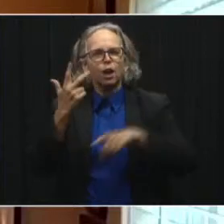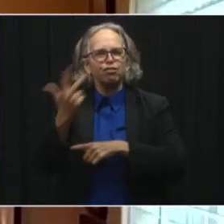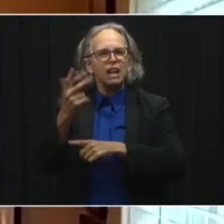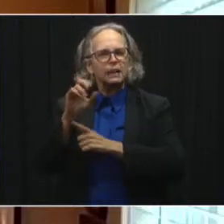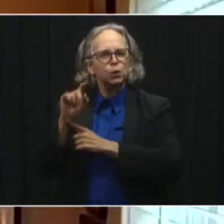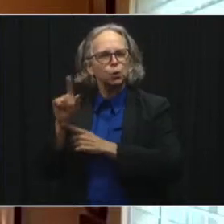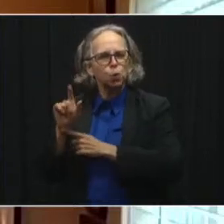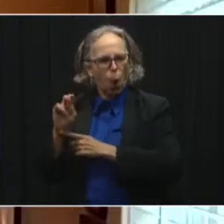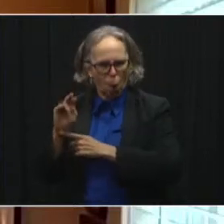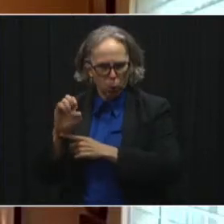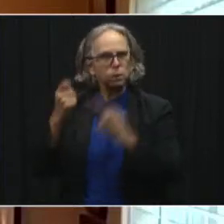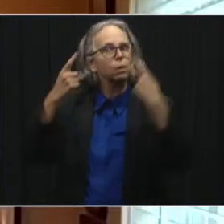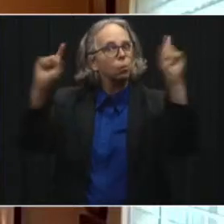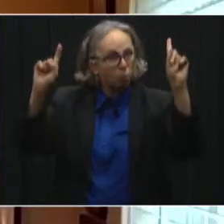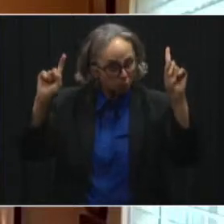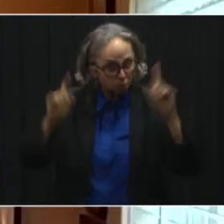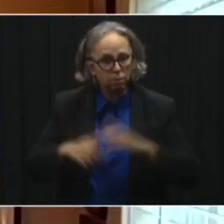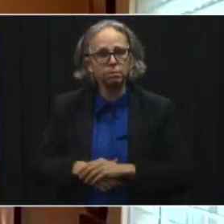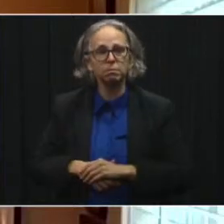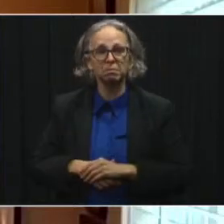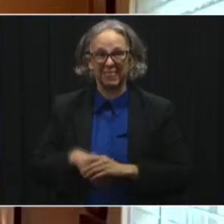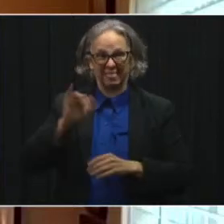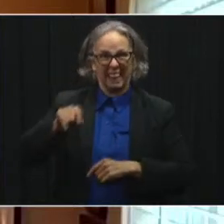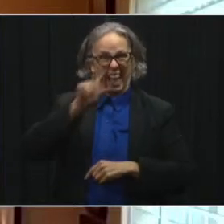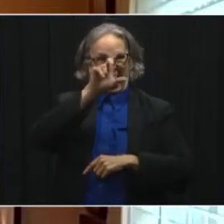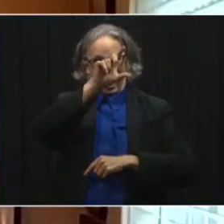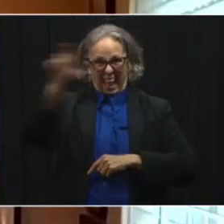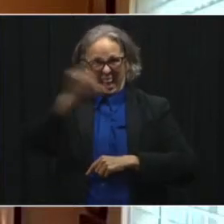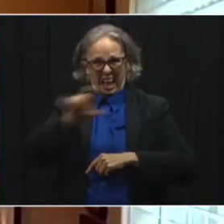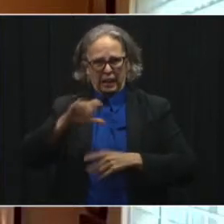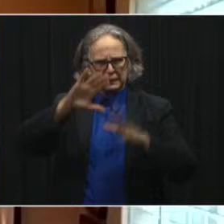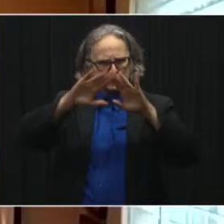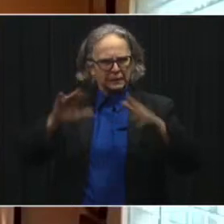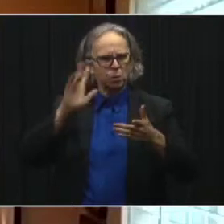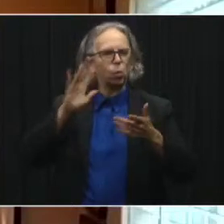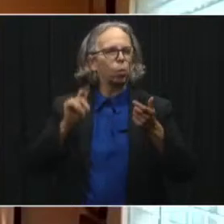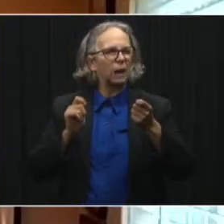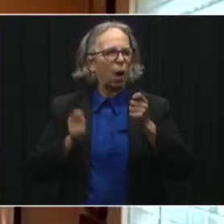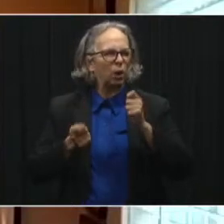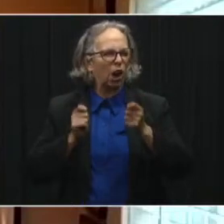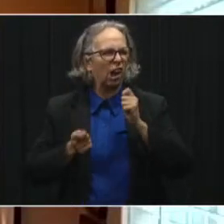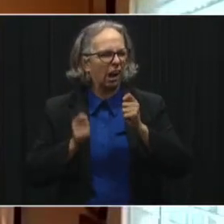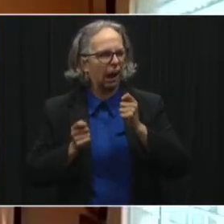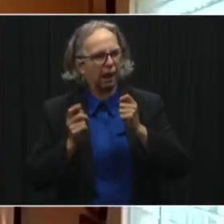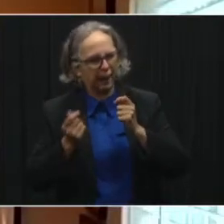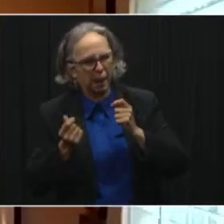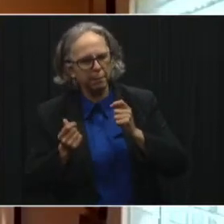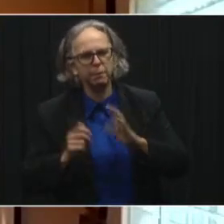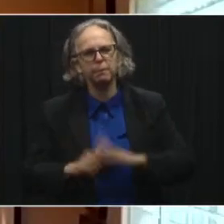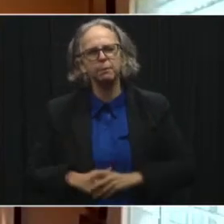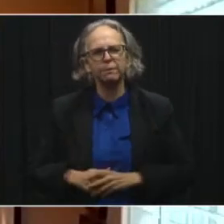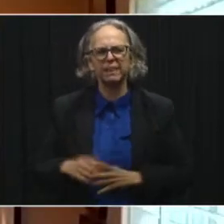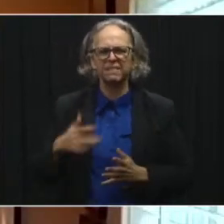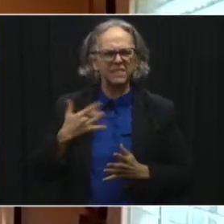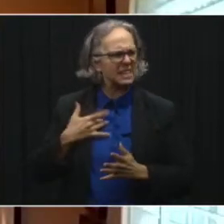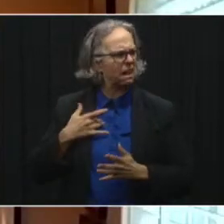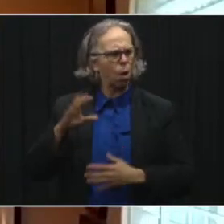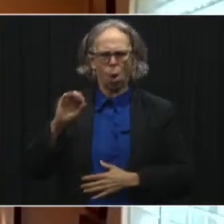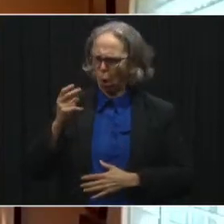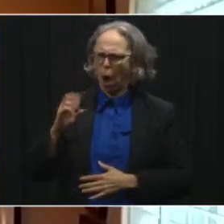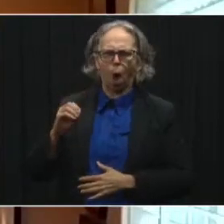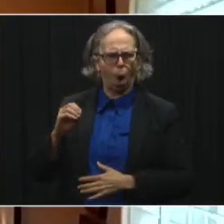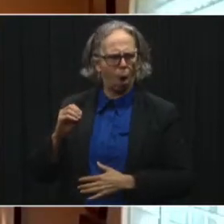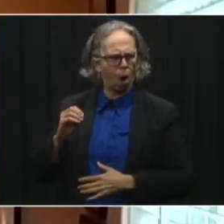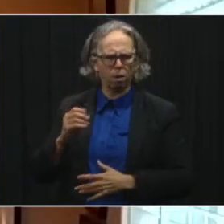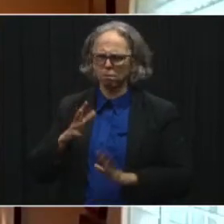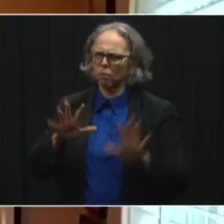very evolved trauma system, we've really been able to do in Ohio a remarkable job at